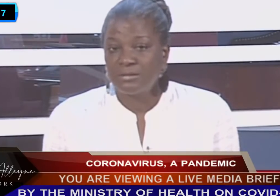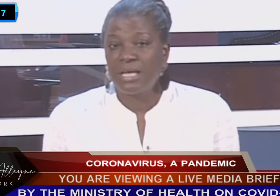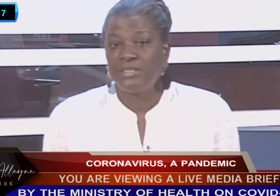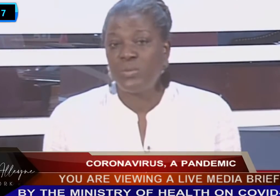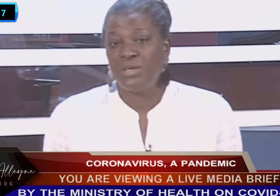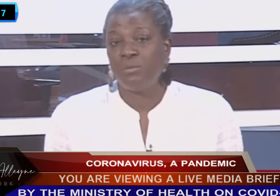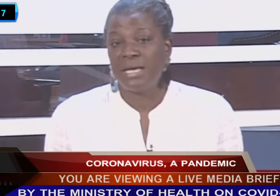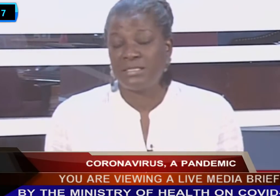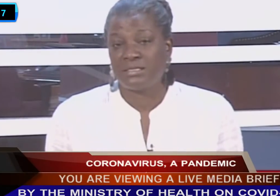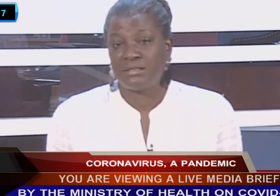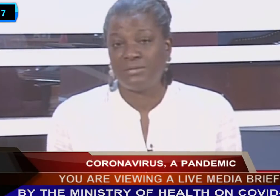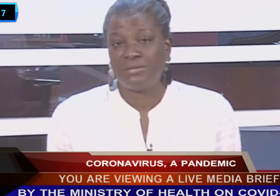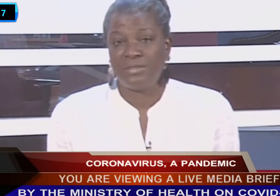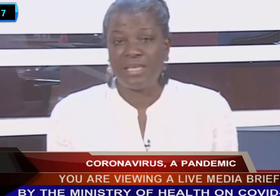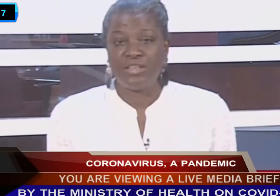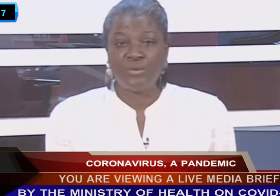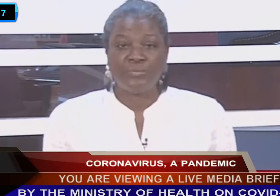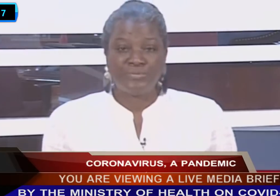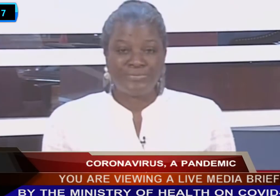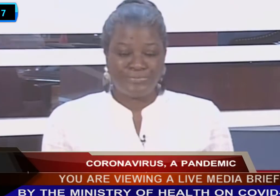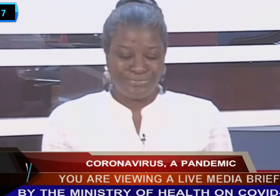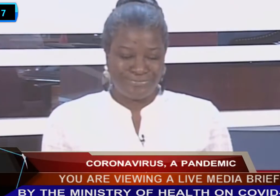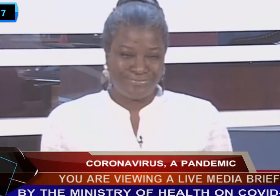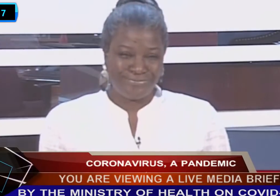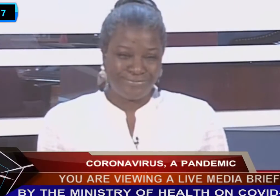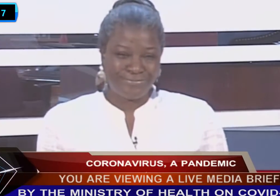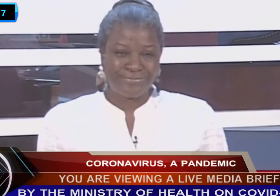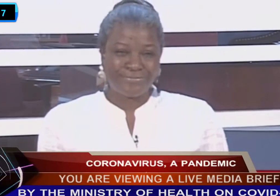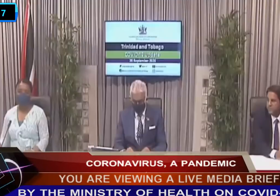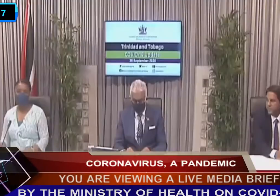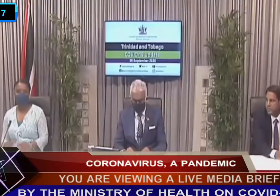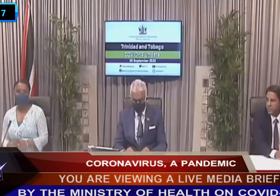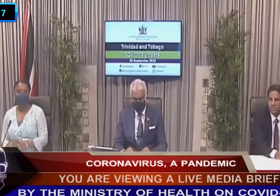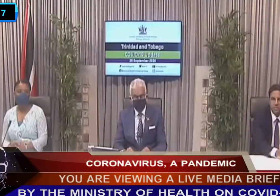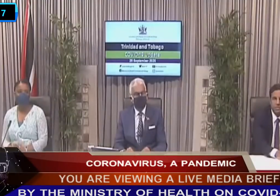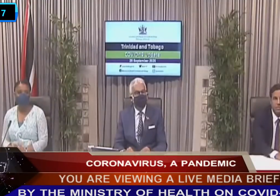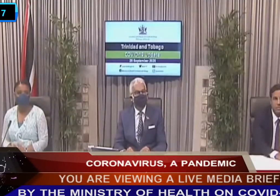distance, and wear your masks. Thank you.